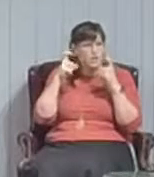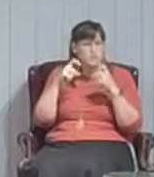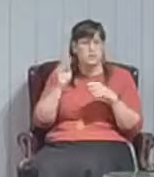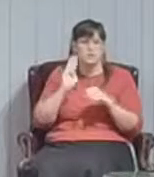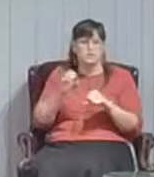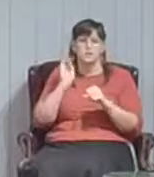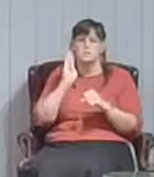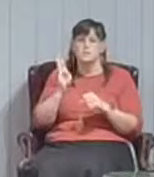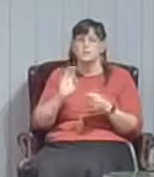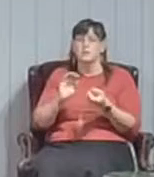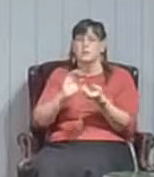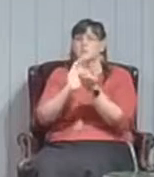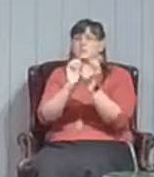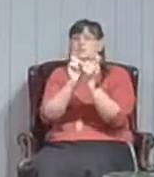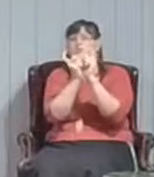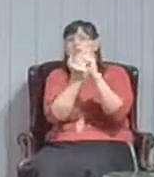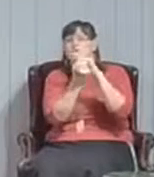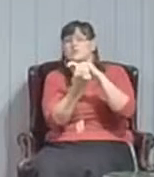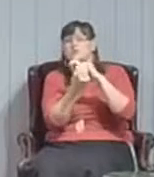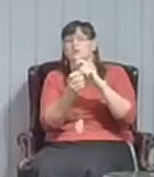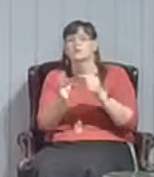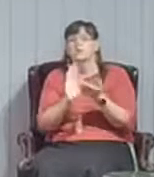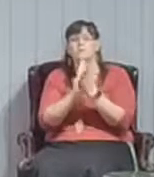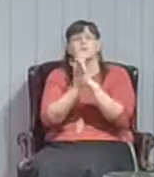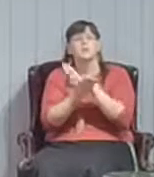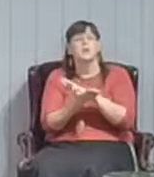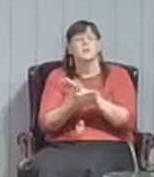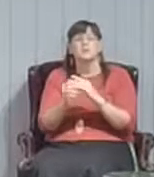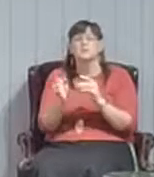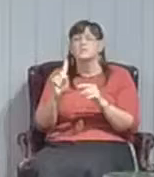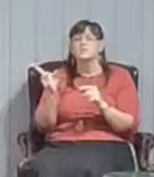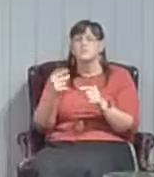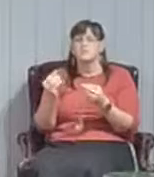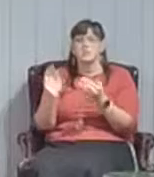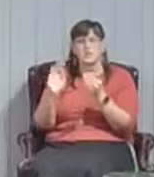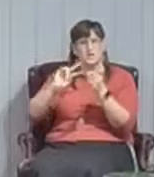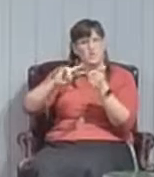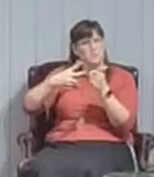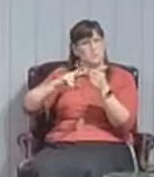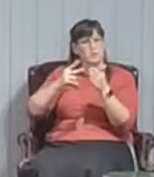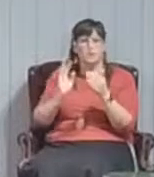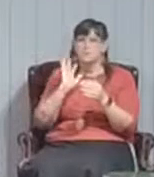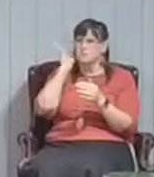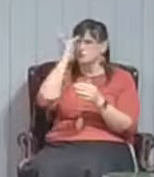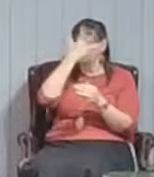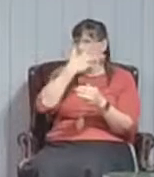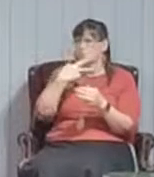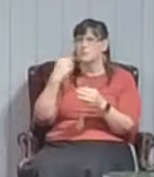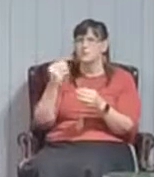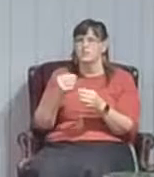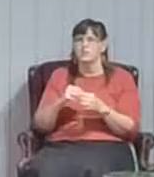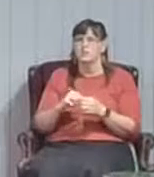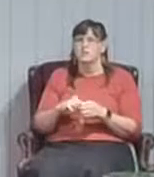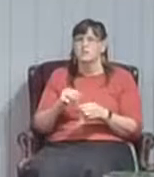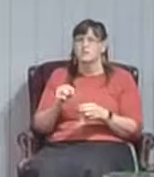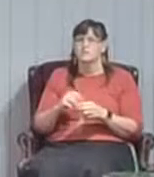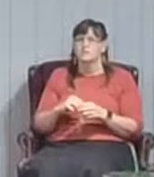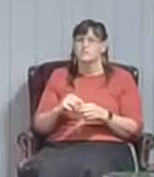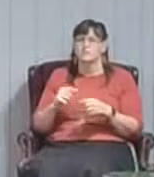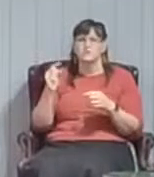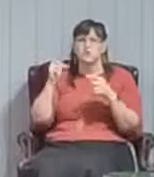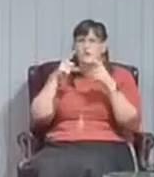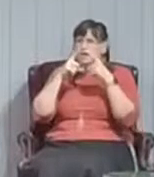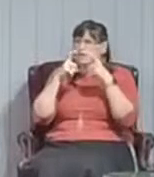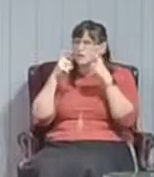that appears beautiful. And by ugly, I mean just, you know, that wicked, that nasty, that kind of thing. He is ugly to the